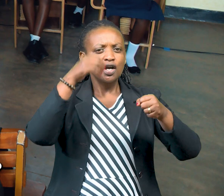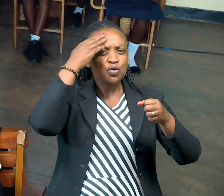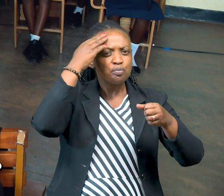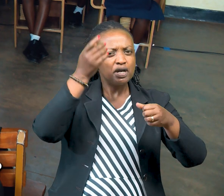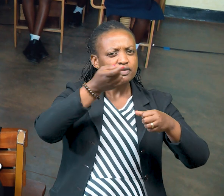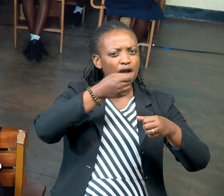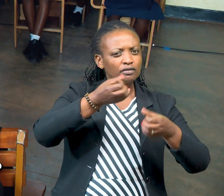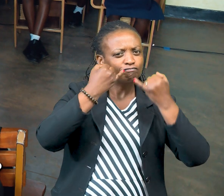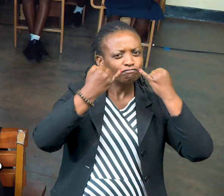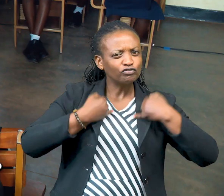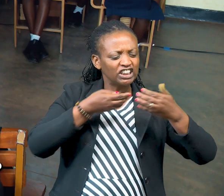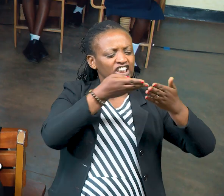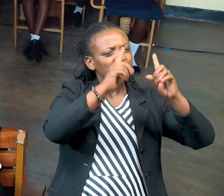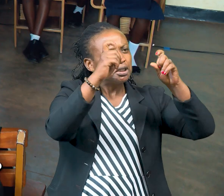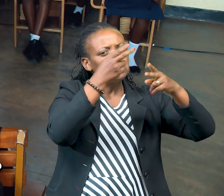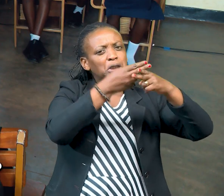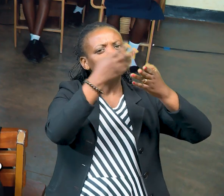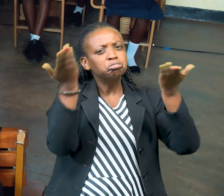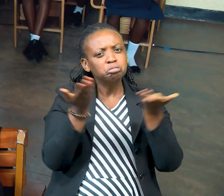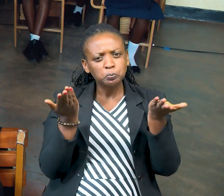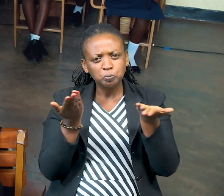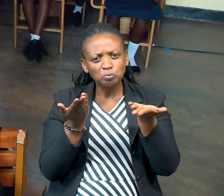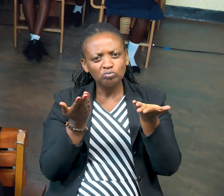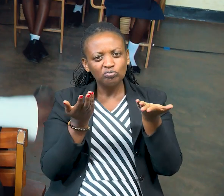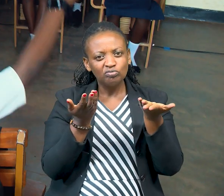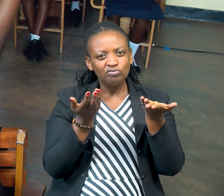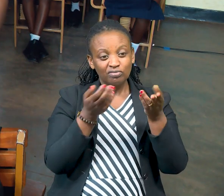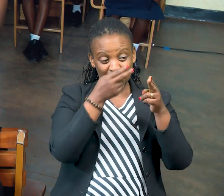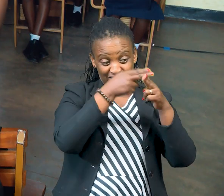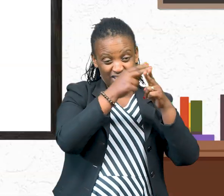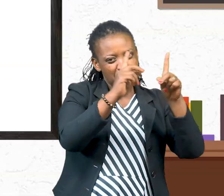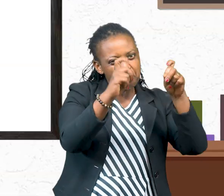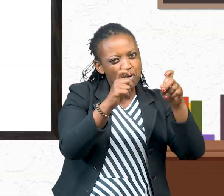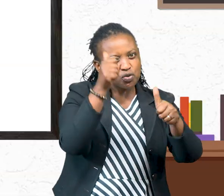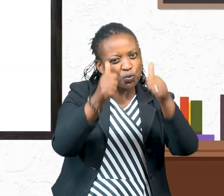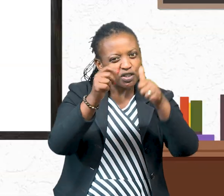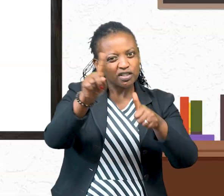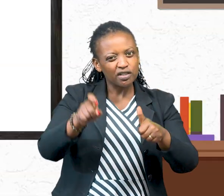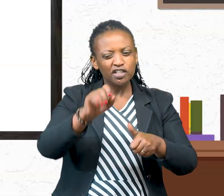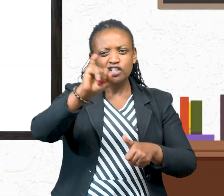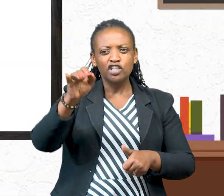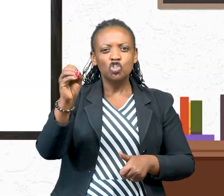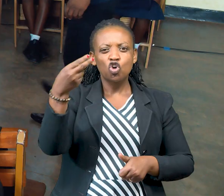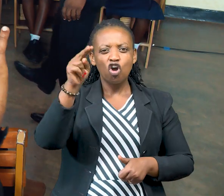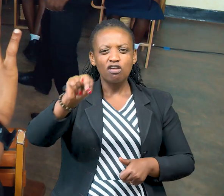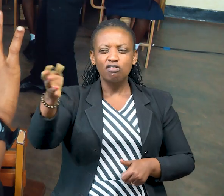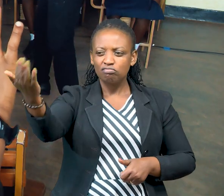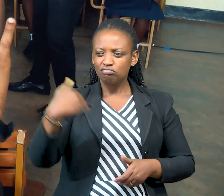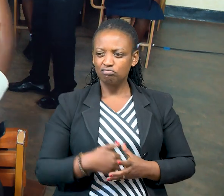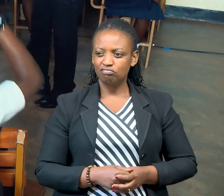Who can identify for us this image? Identify the image. Yes,